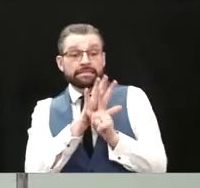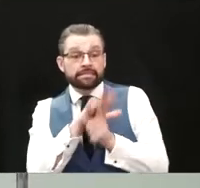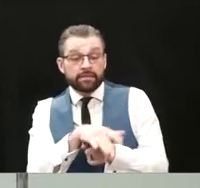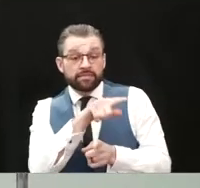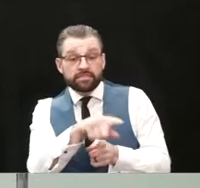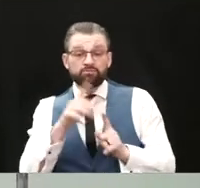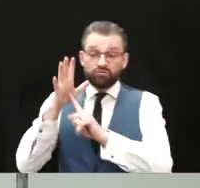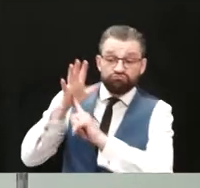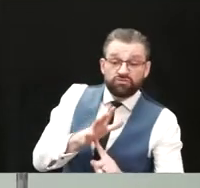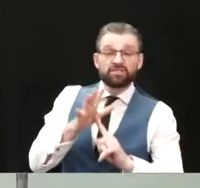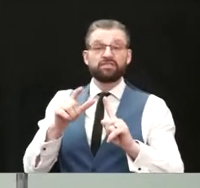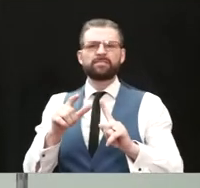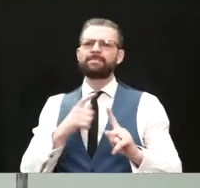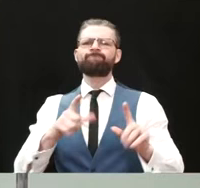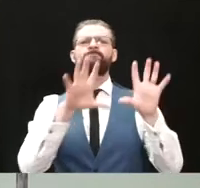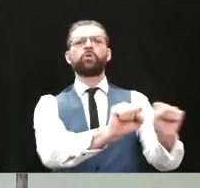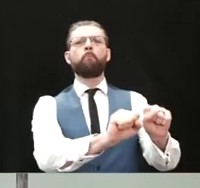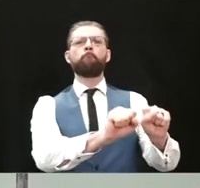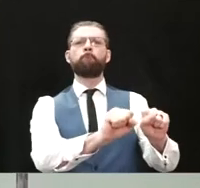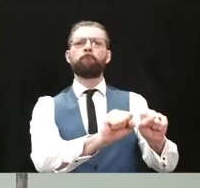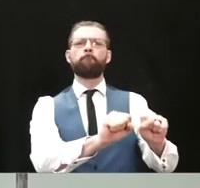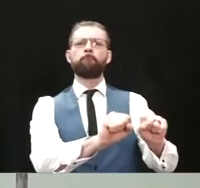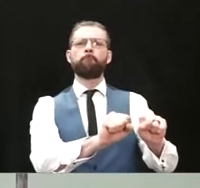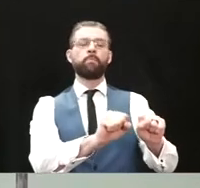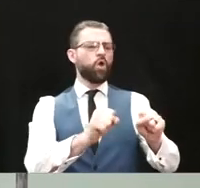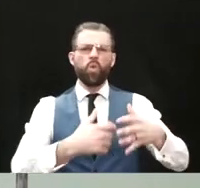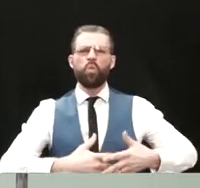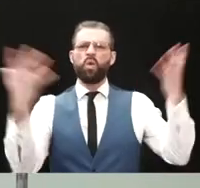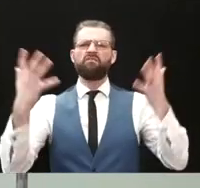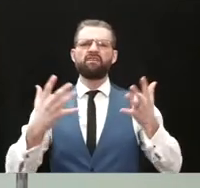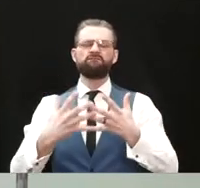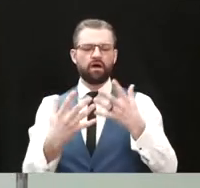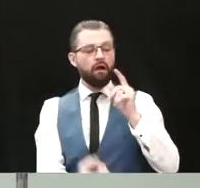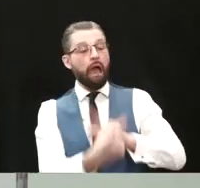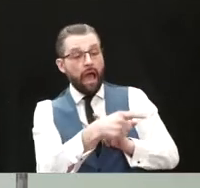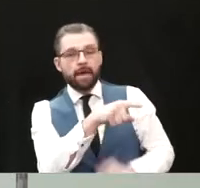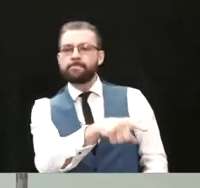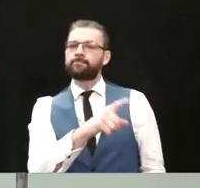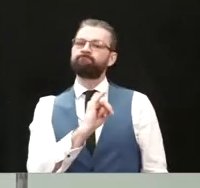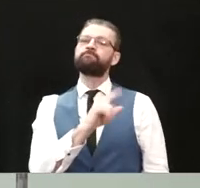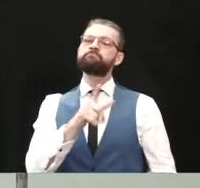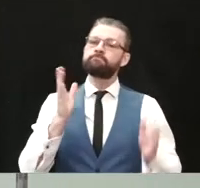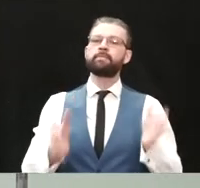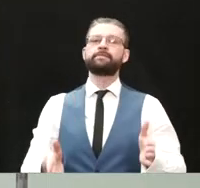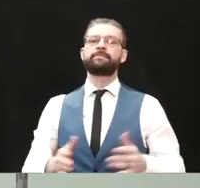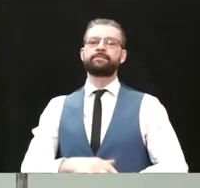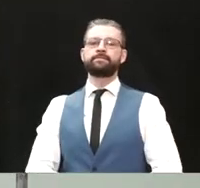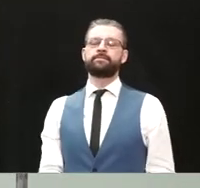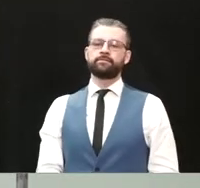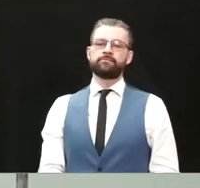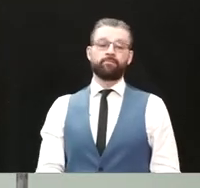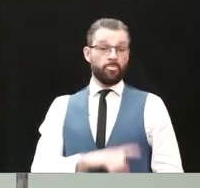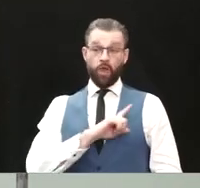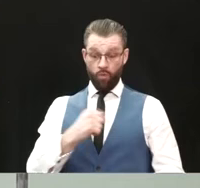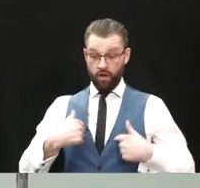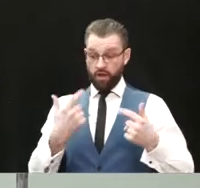and prejudice now, whenever and wherever they rear their ugly head, because we